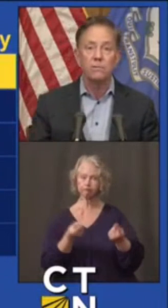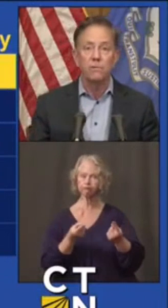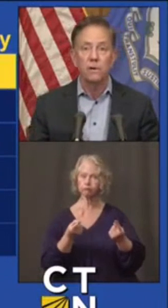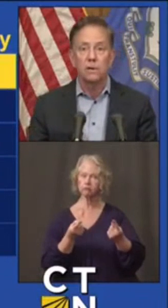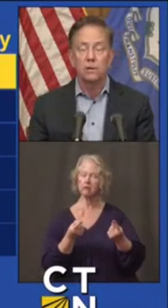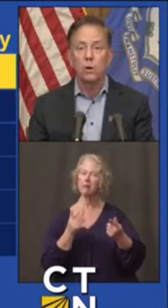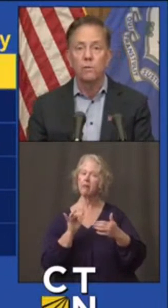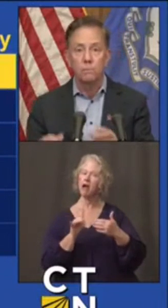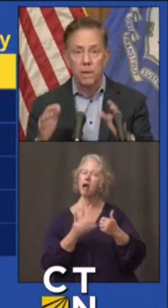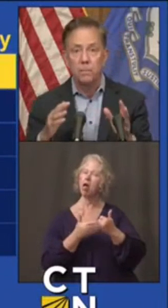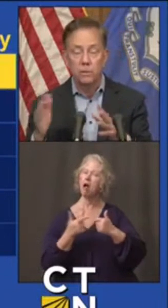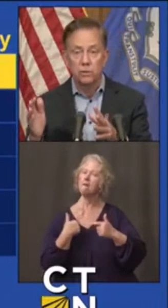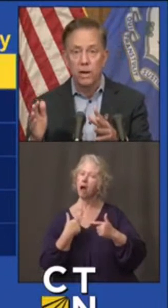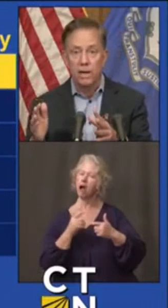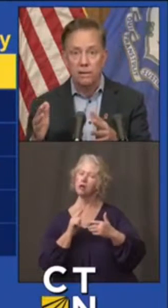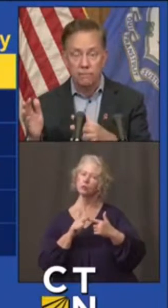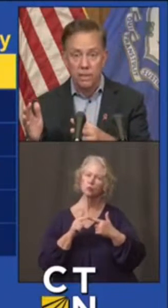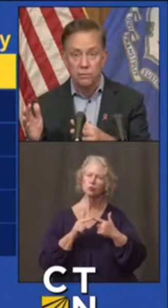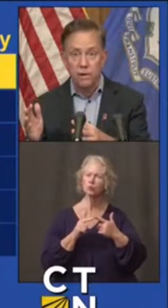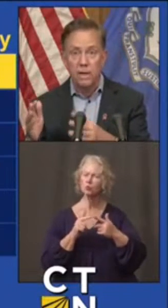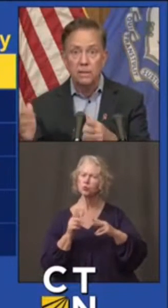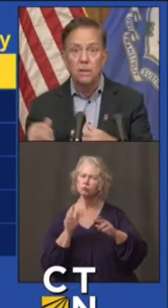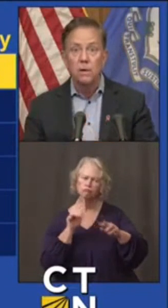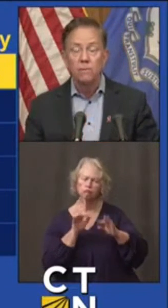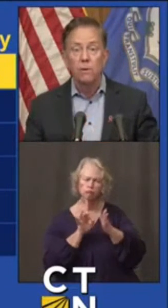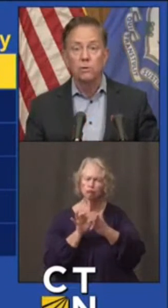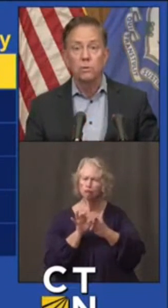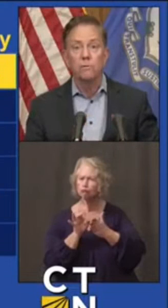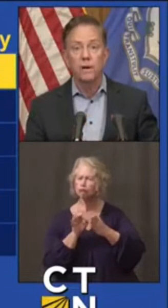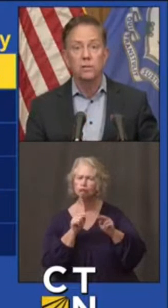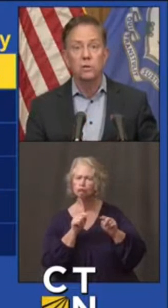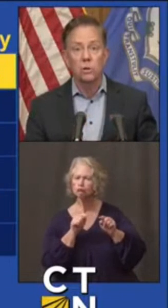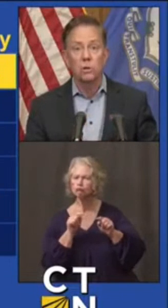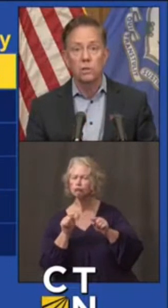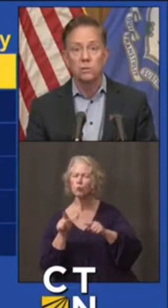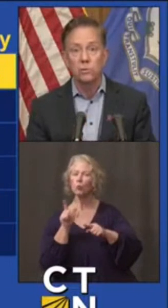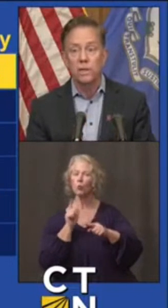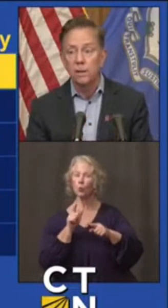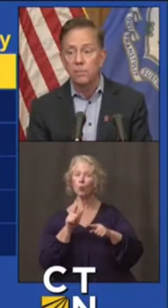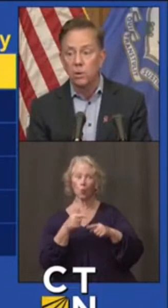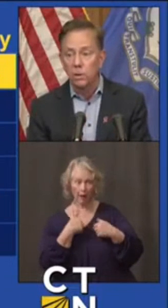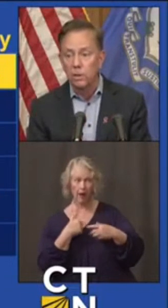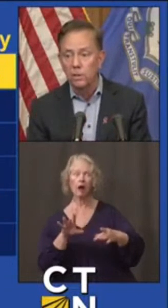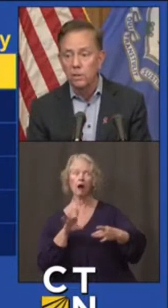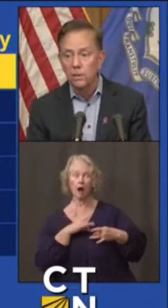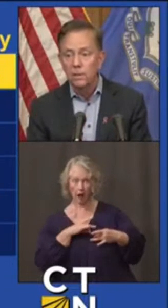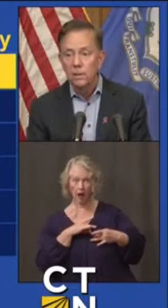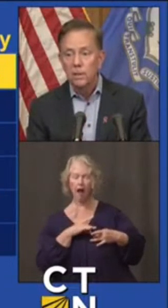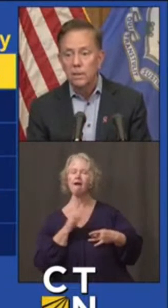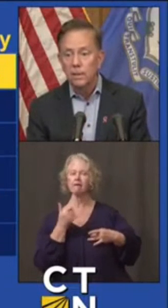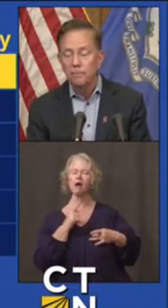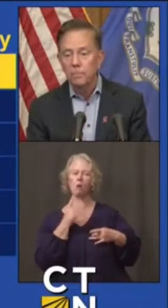of COVID, be able to track and at least find folks who are infected earlier and treat them earlier.